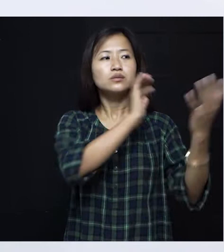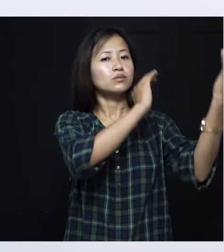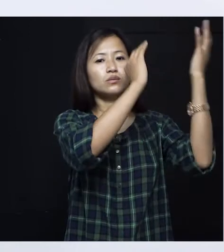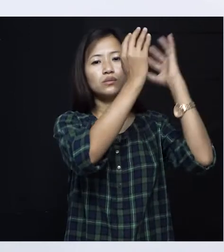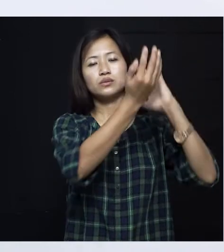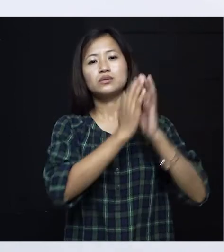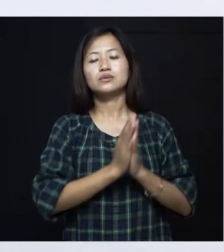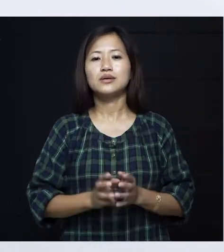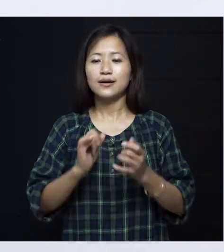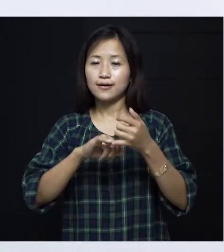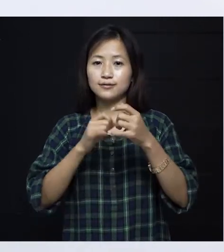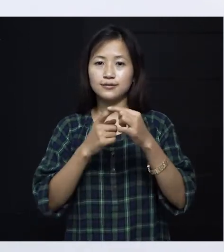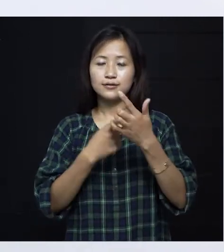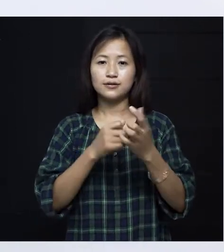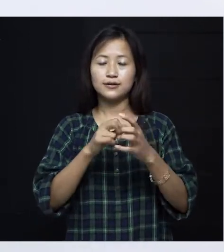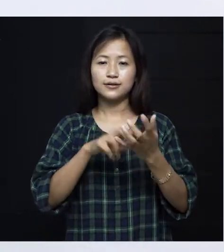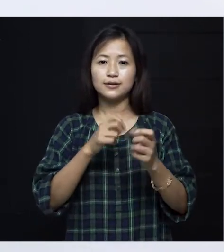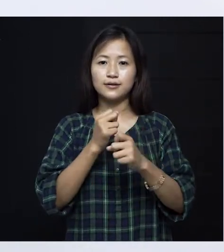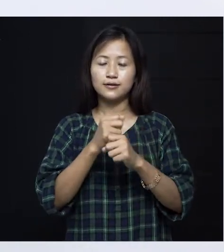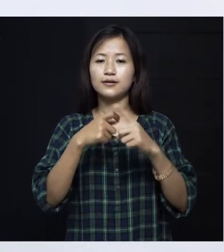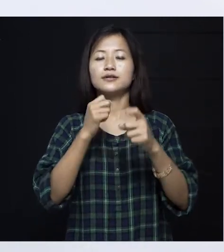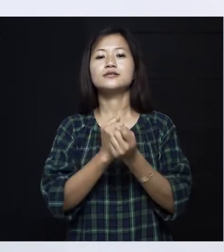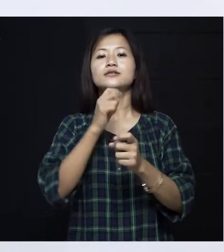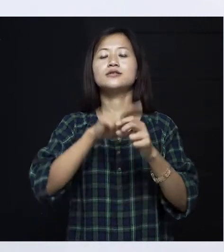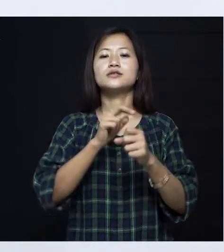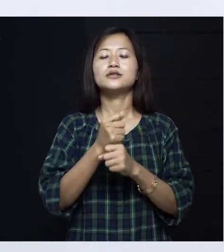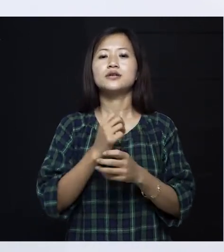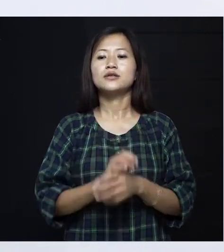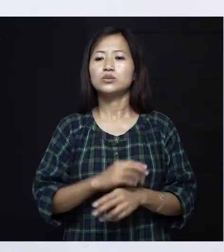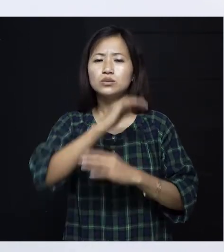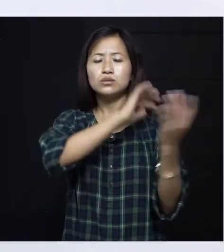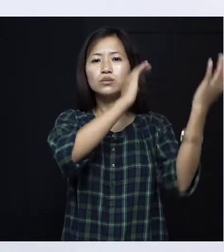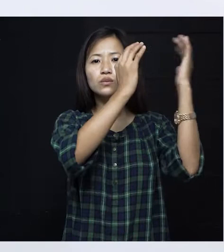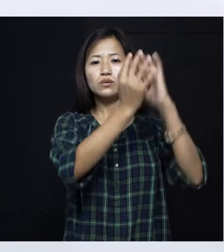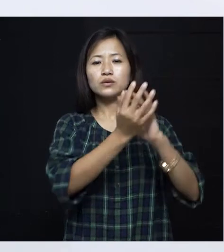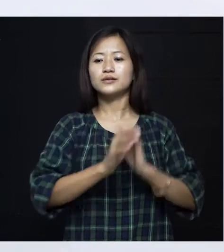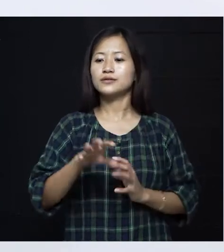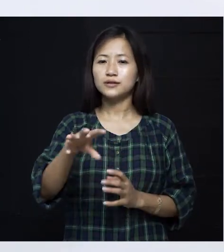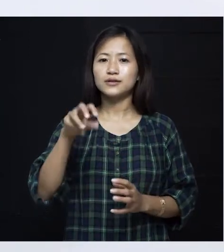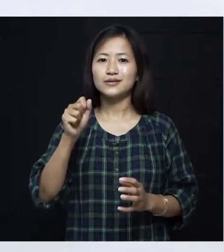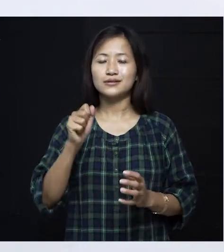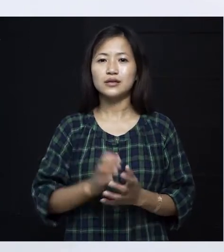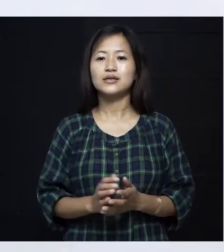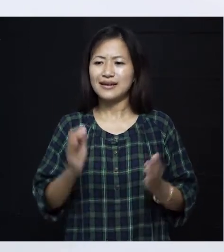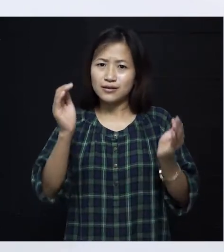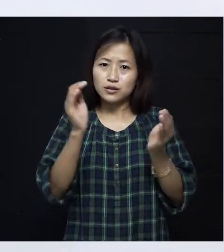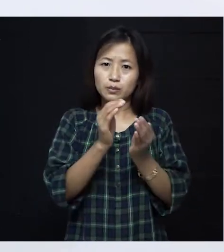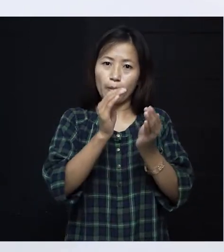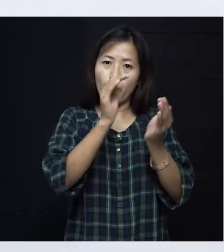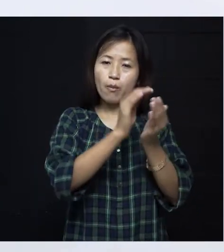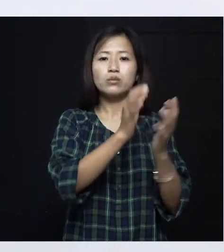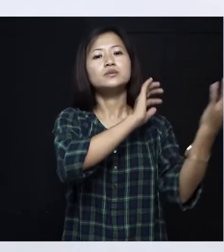world is shrinking, okay? Shrinking means the world is getting smaller. Now, why we say the world